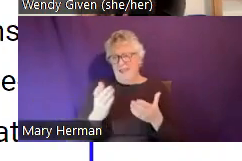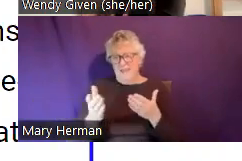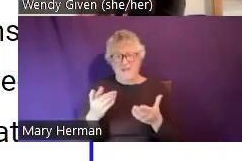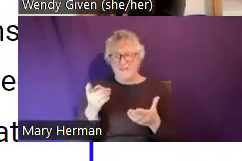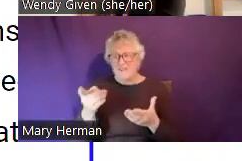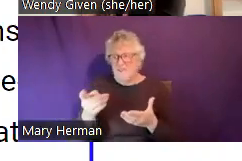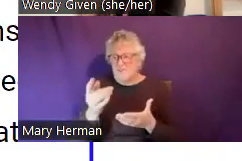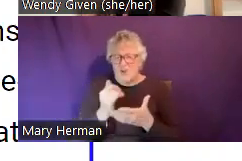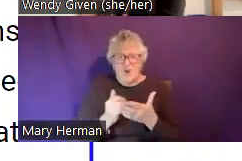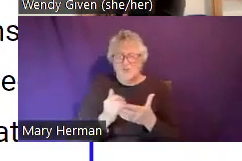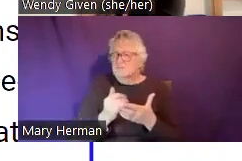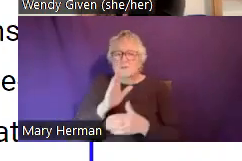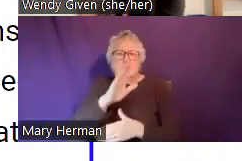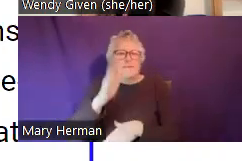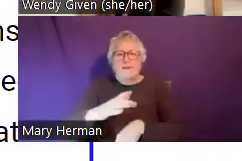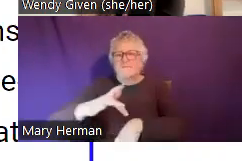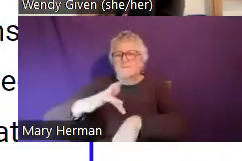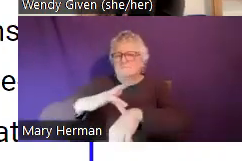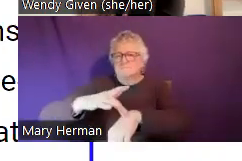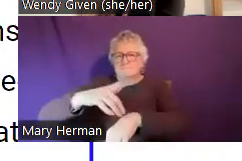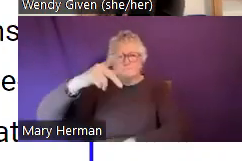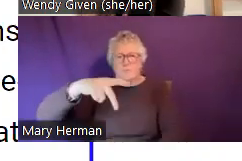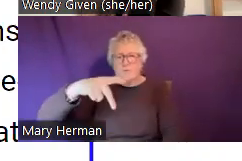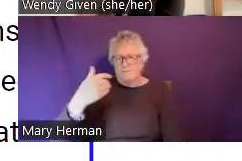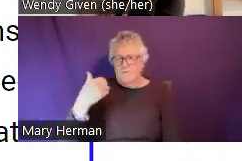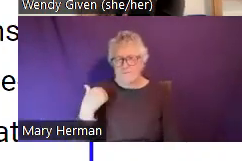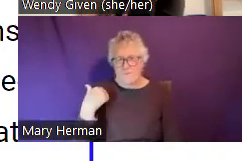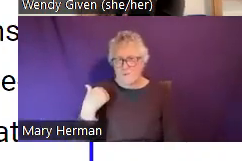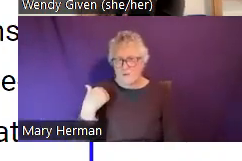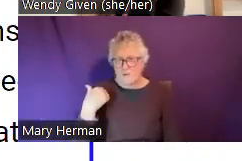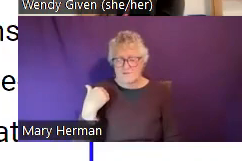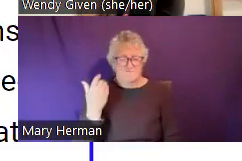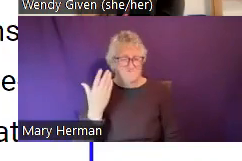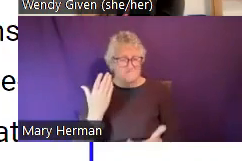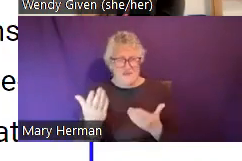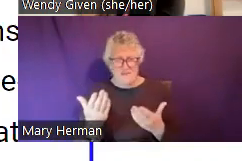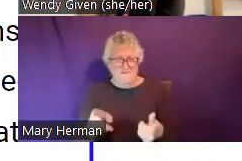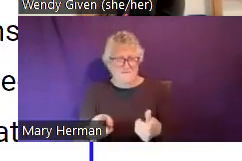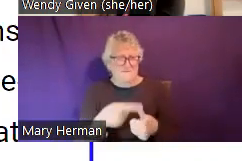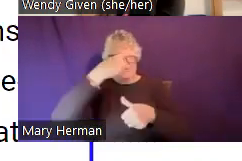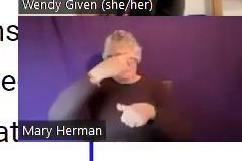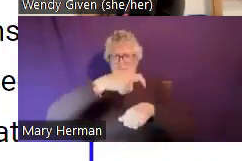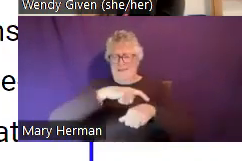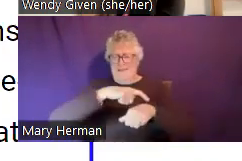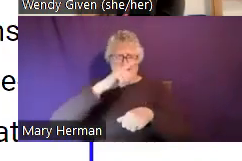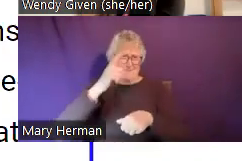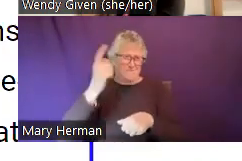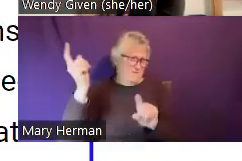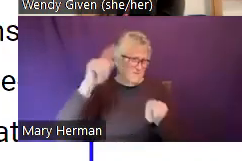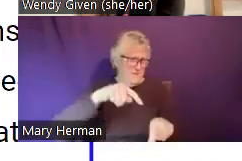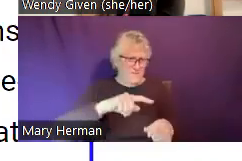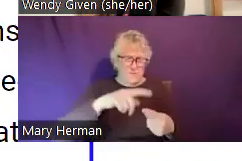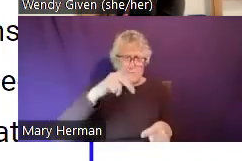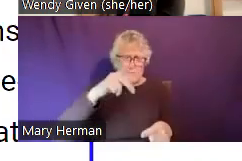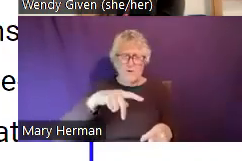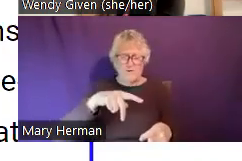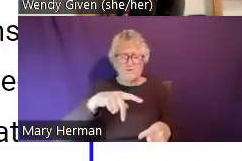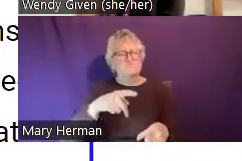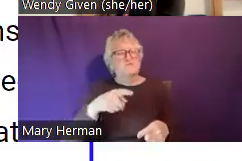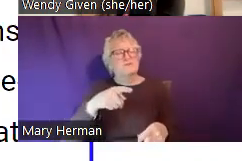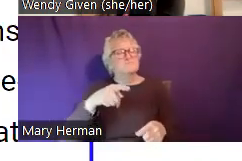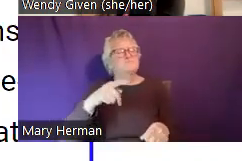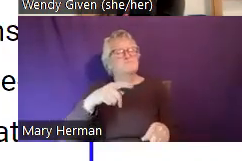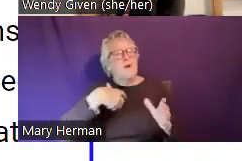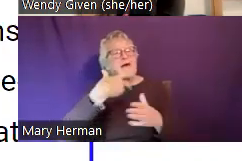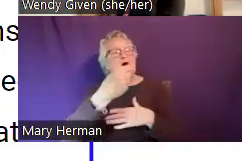Portland before. It's a chance to go out and see the city a little bit, start to feel the vibe of the place, and